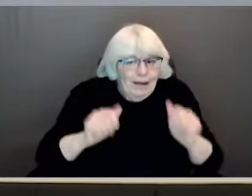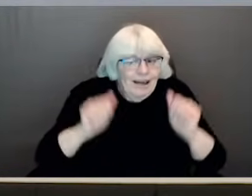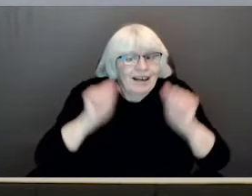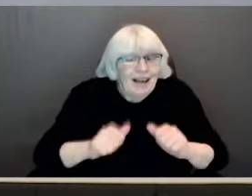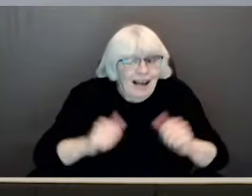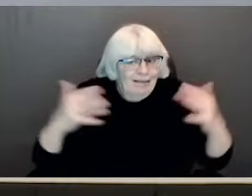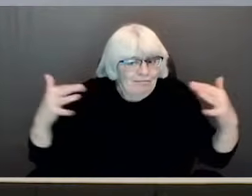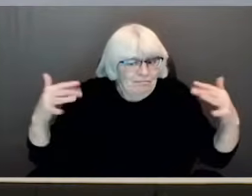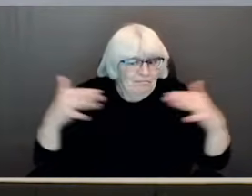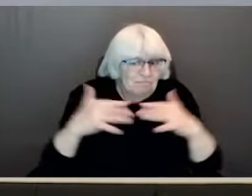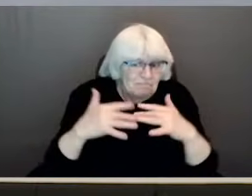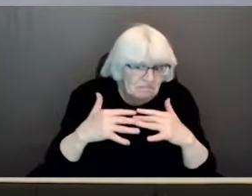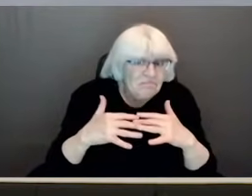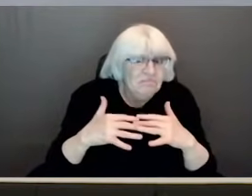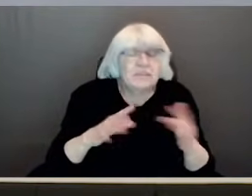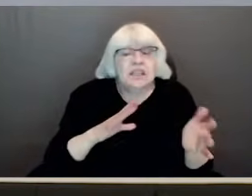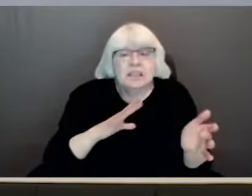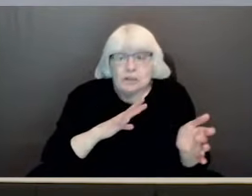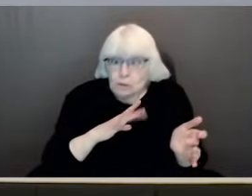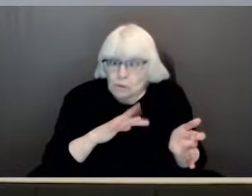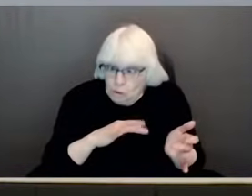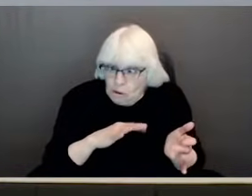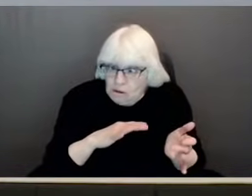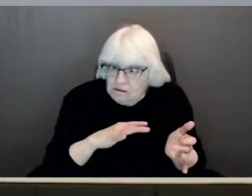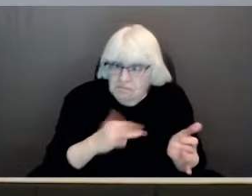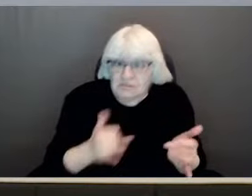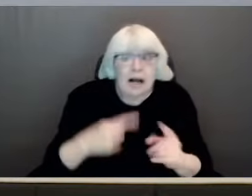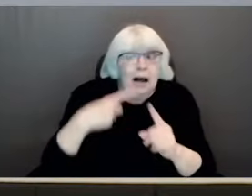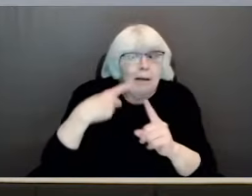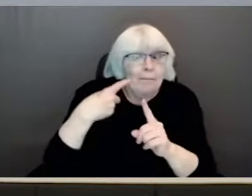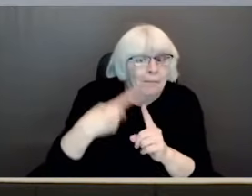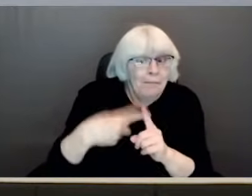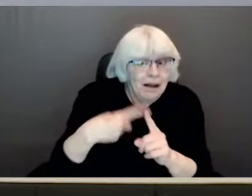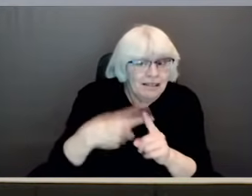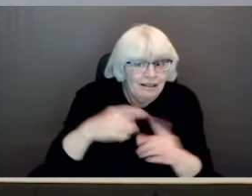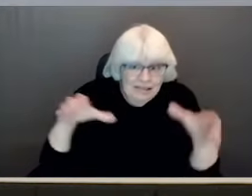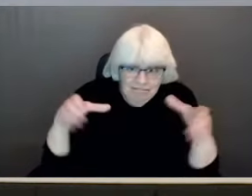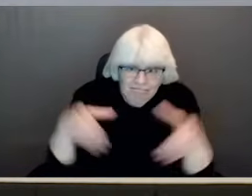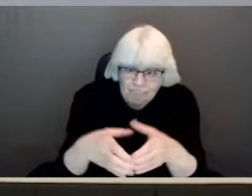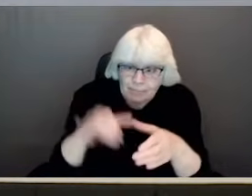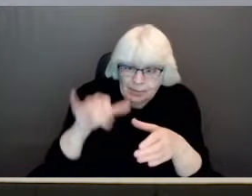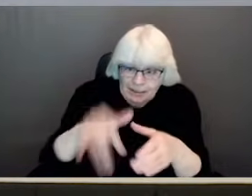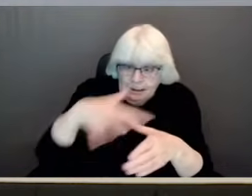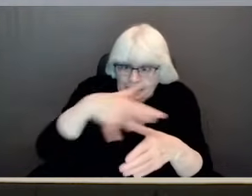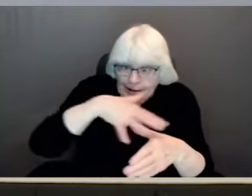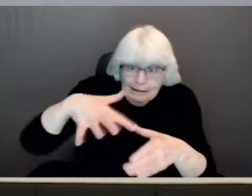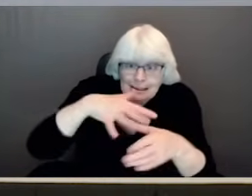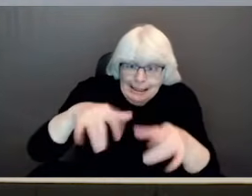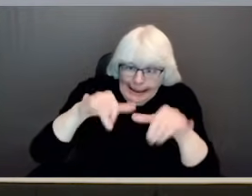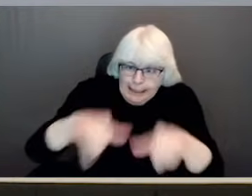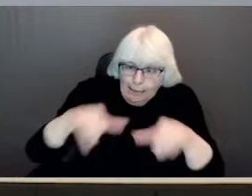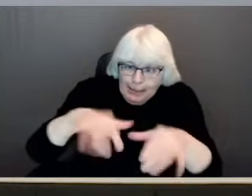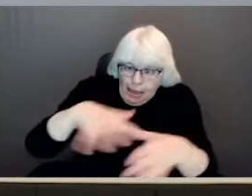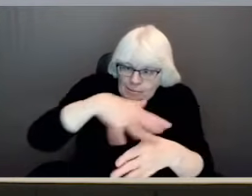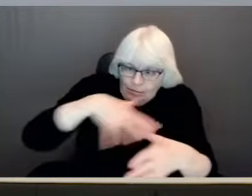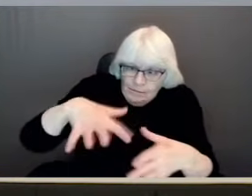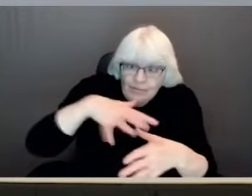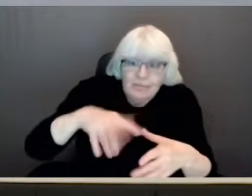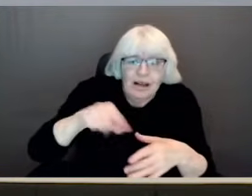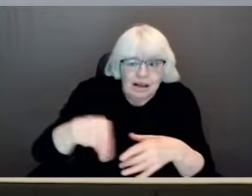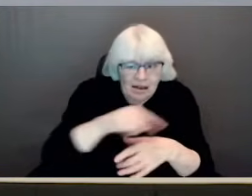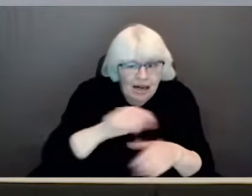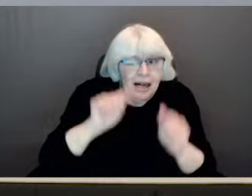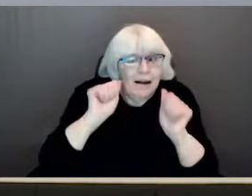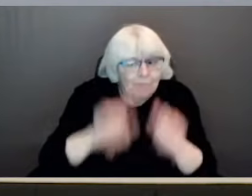us across the country, I spoke to my colleagues in Atlantic, Canada last night. We're all